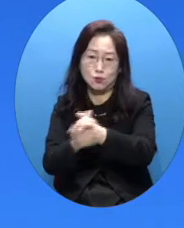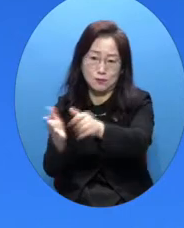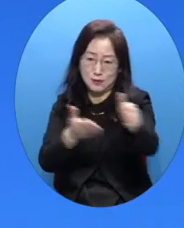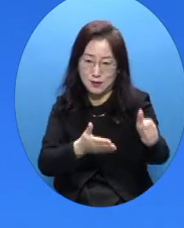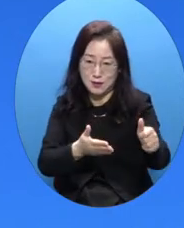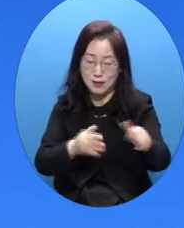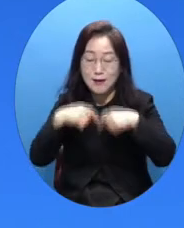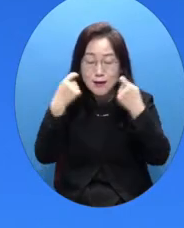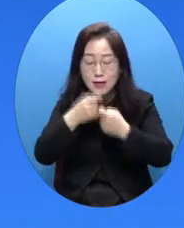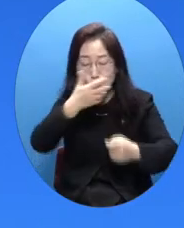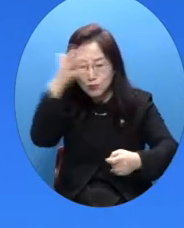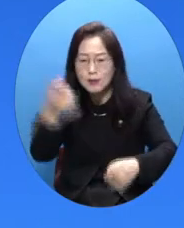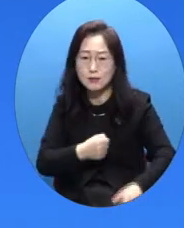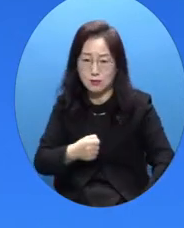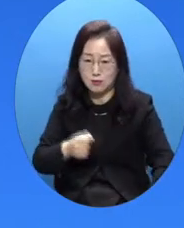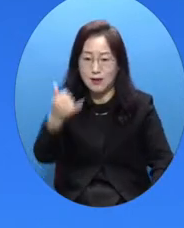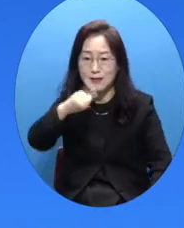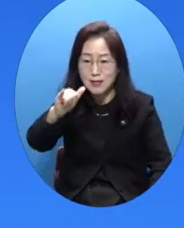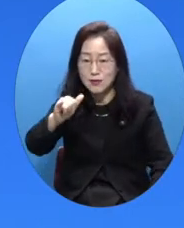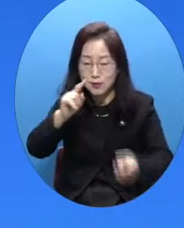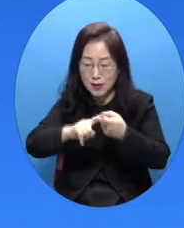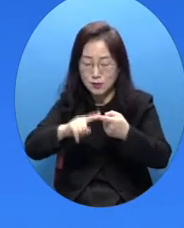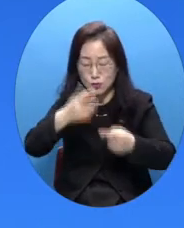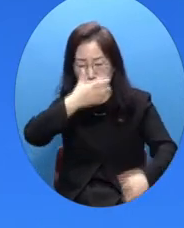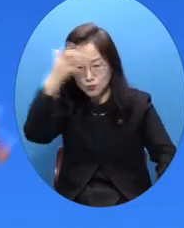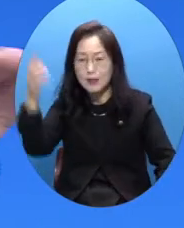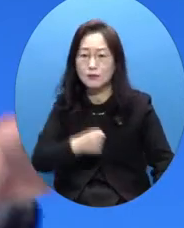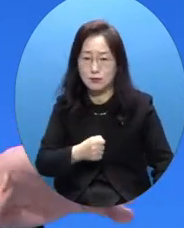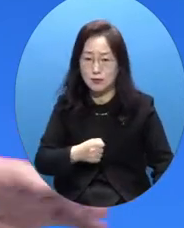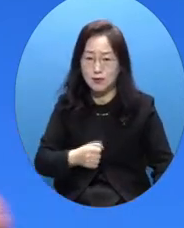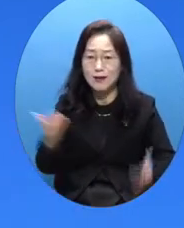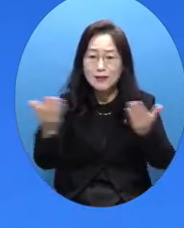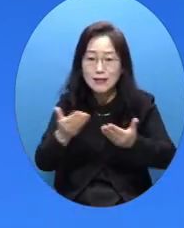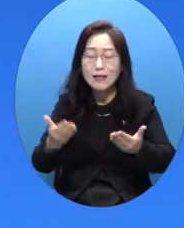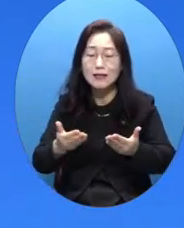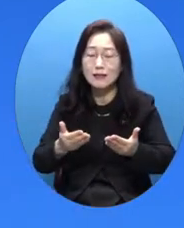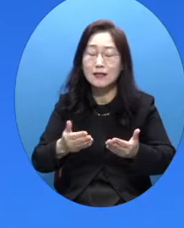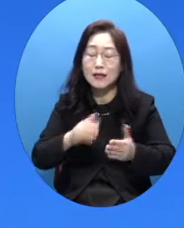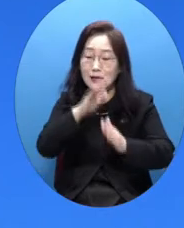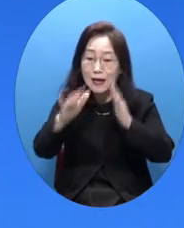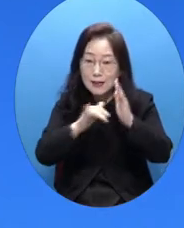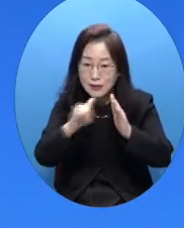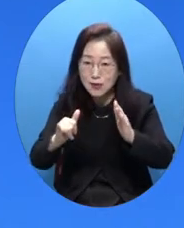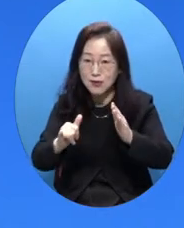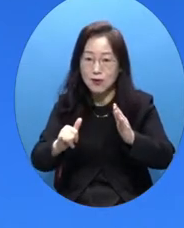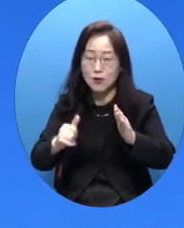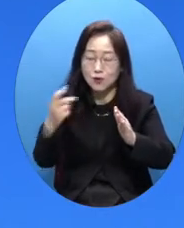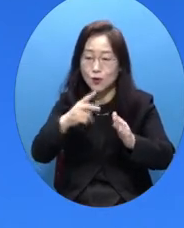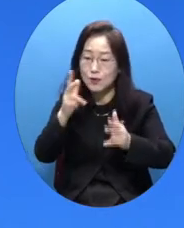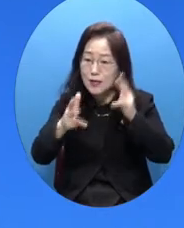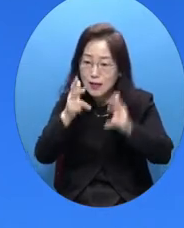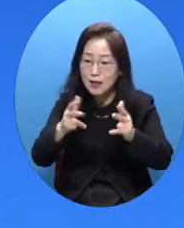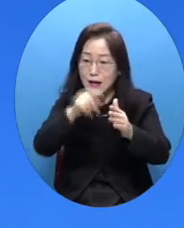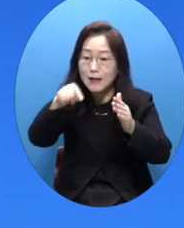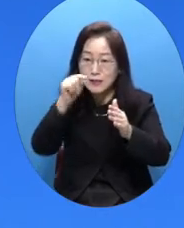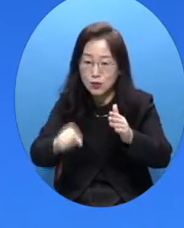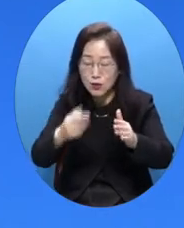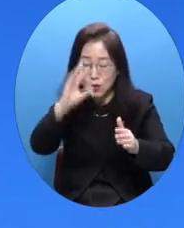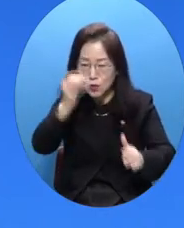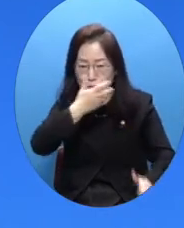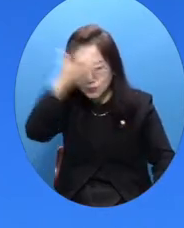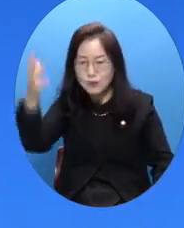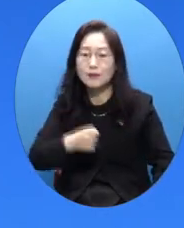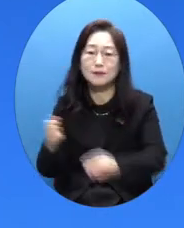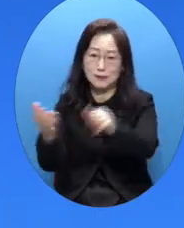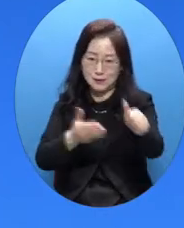as your instrument have a holy dream have a holy dream for your children holy dream for your business holy dream for your family holy dream